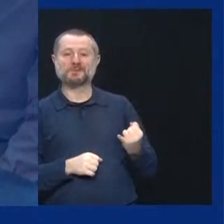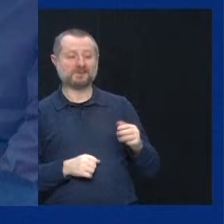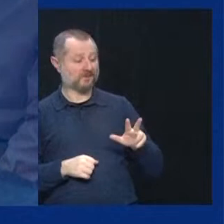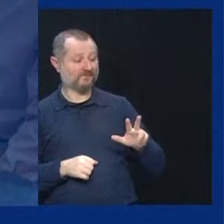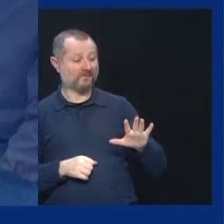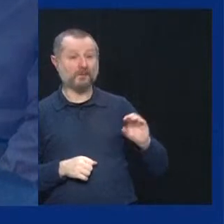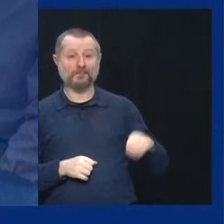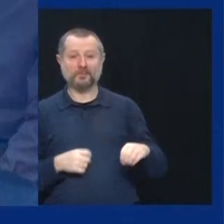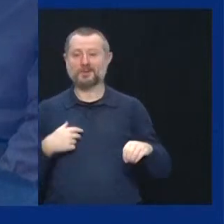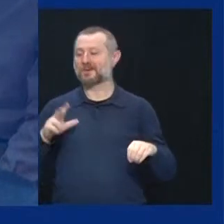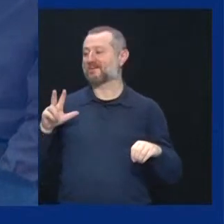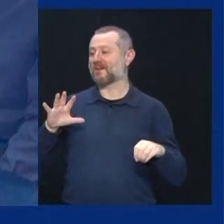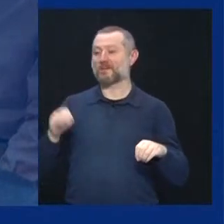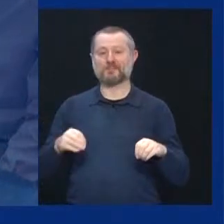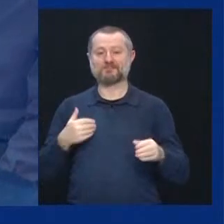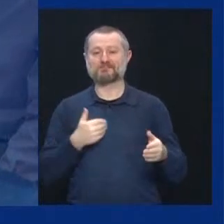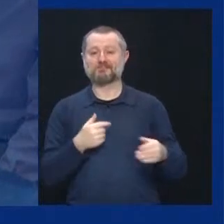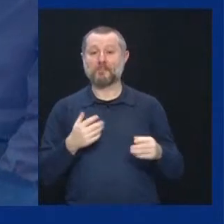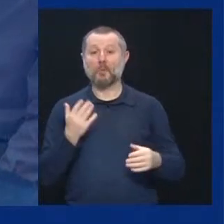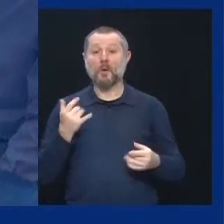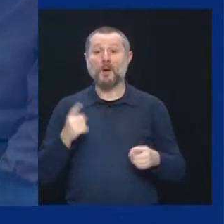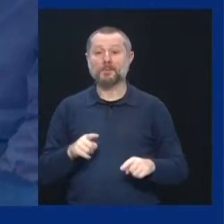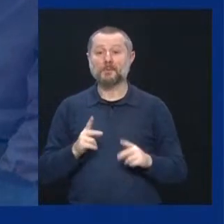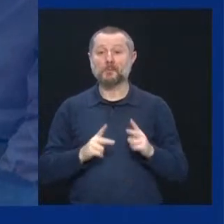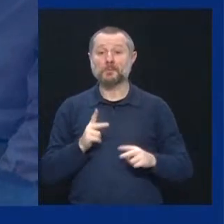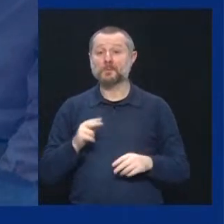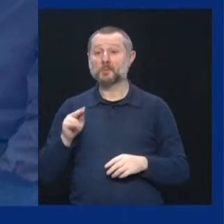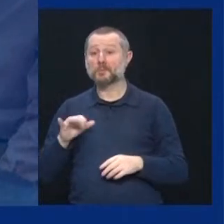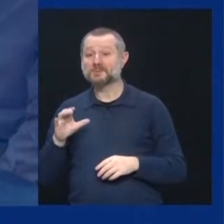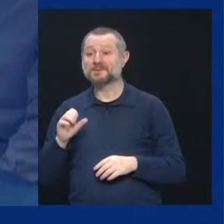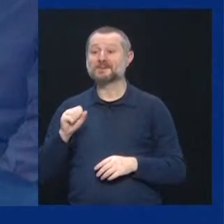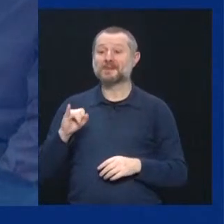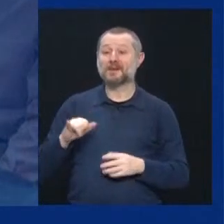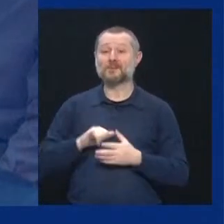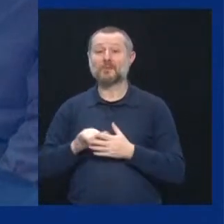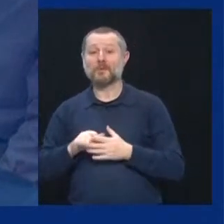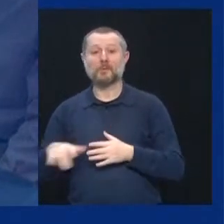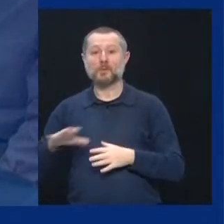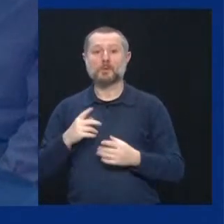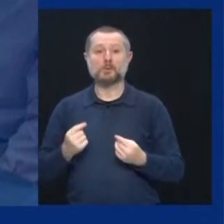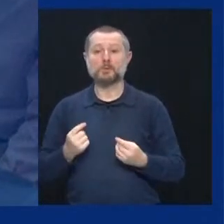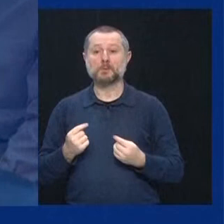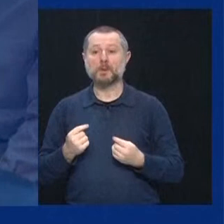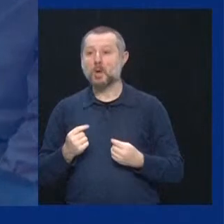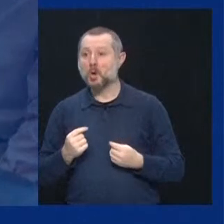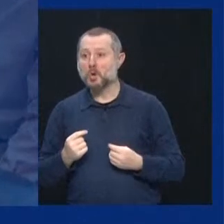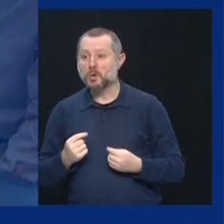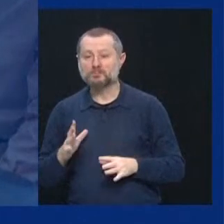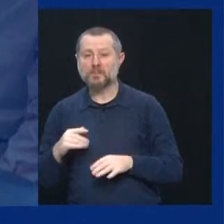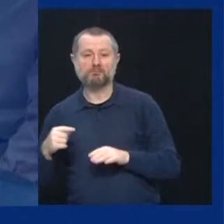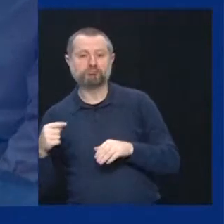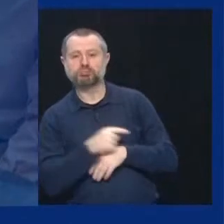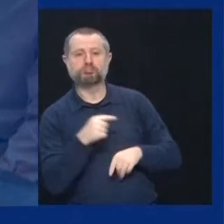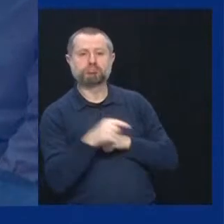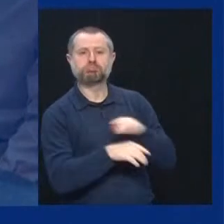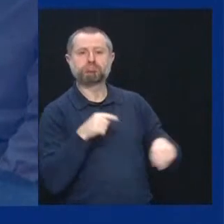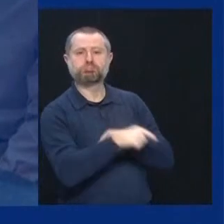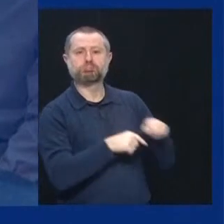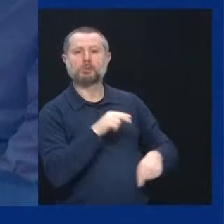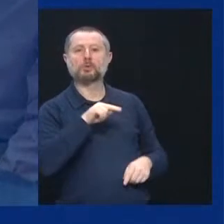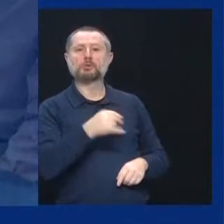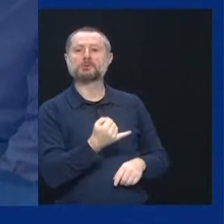happening now is people in New York City, Staten Island, Manhattan, are going to New Jersey, to those